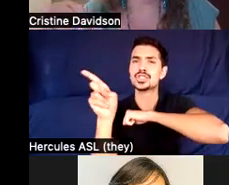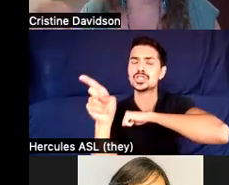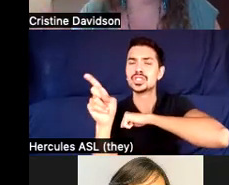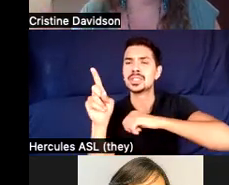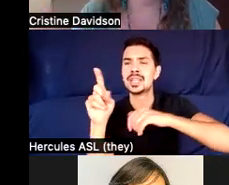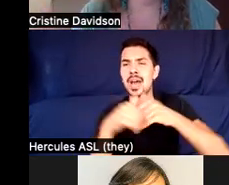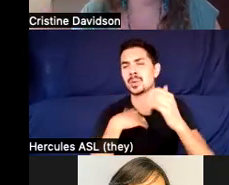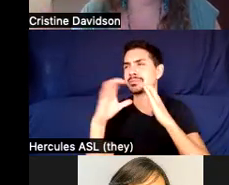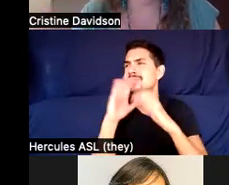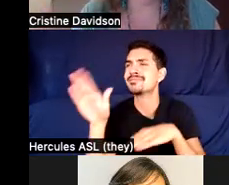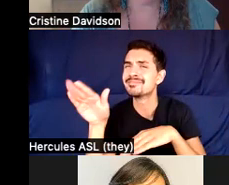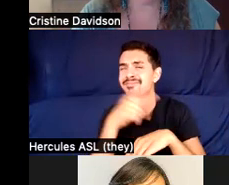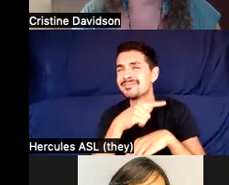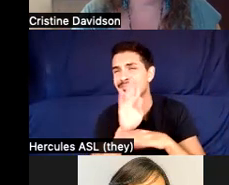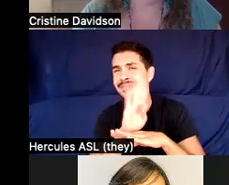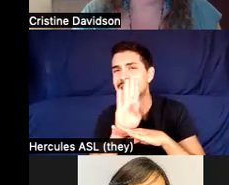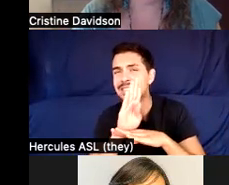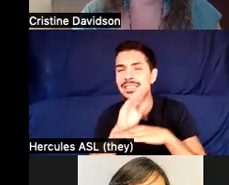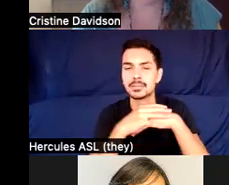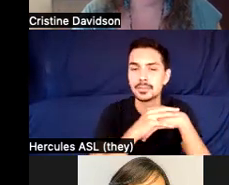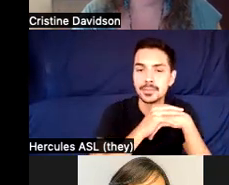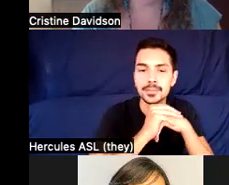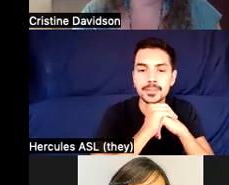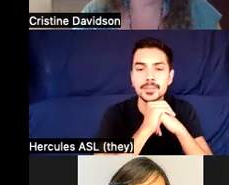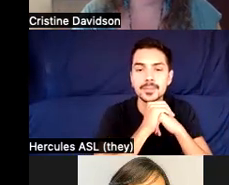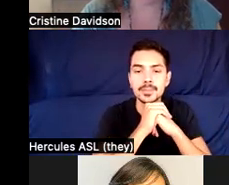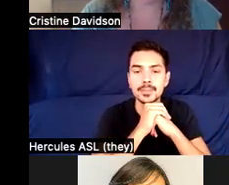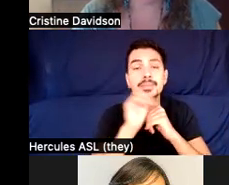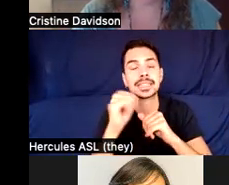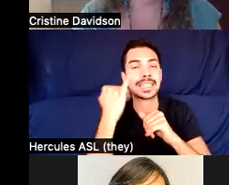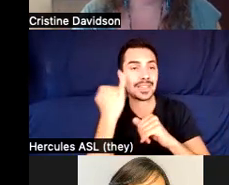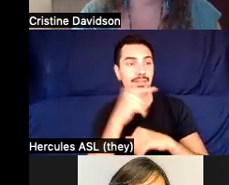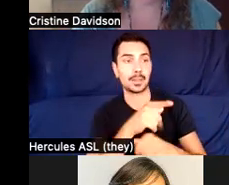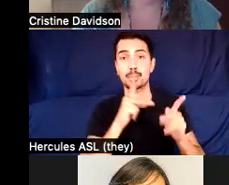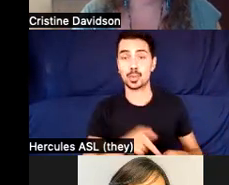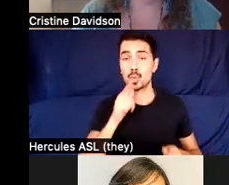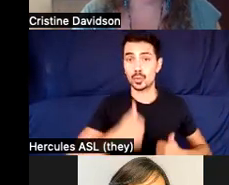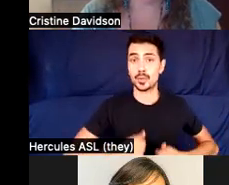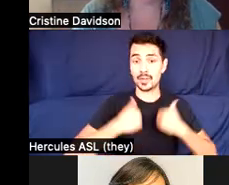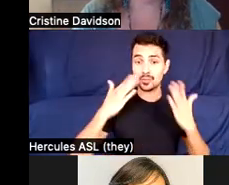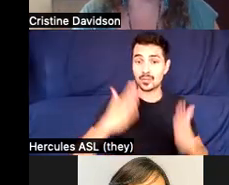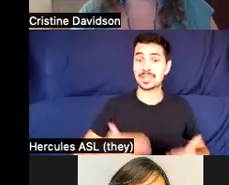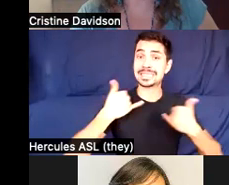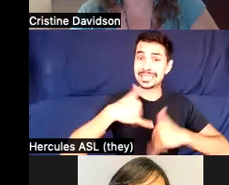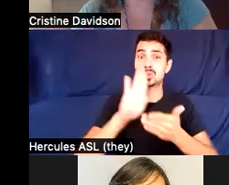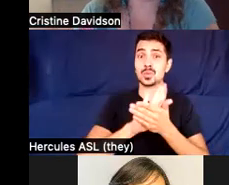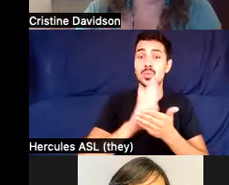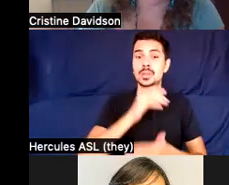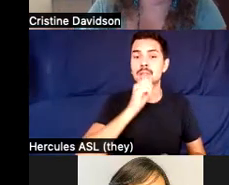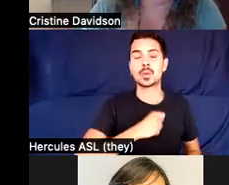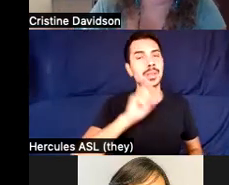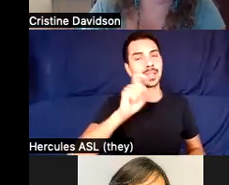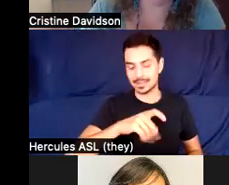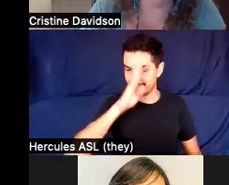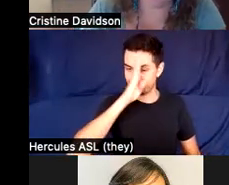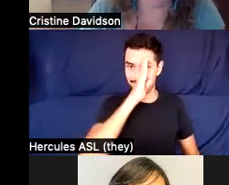reporting stuff in there. If this person is still school age, making sure that we're being clear up front that you're